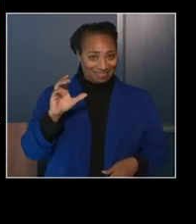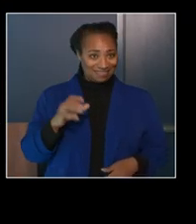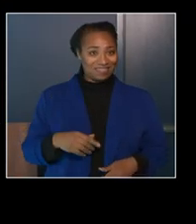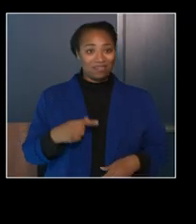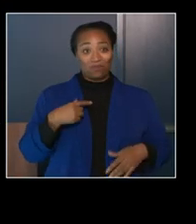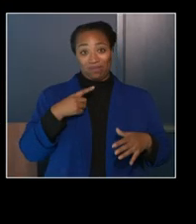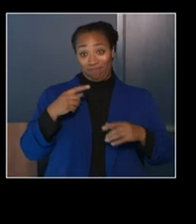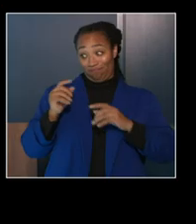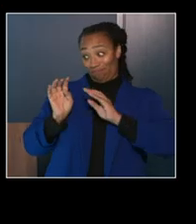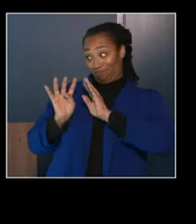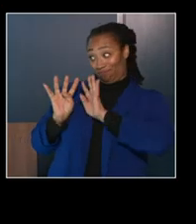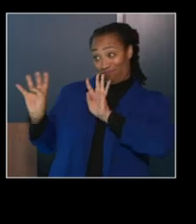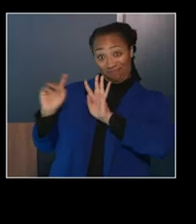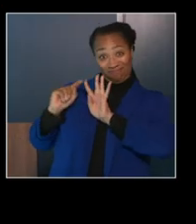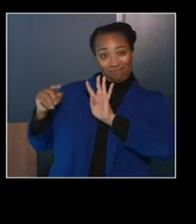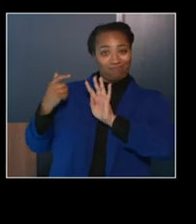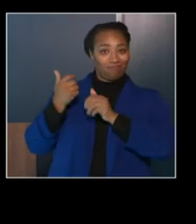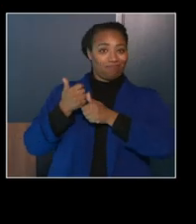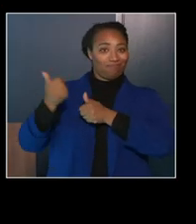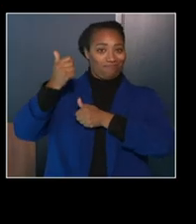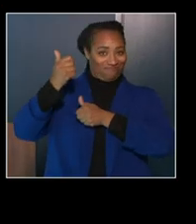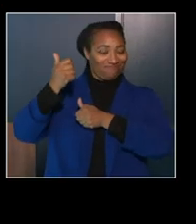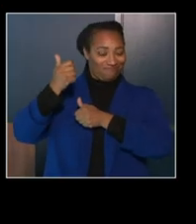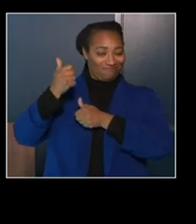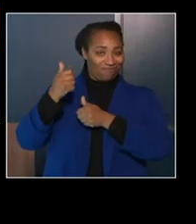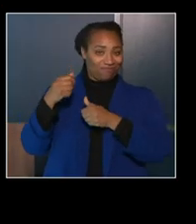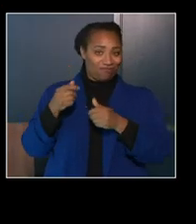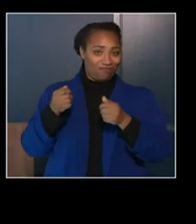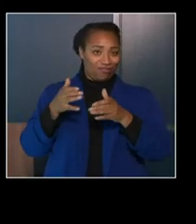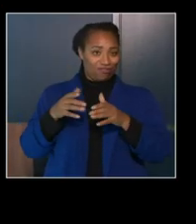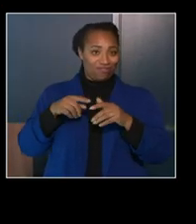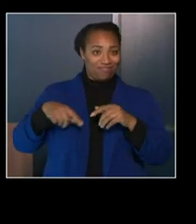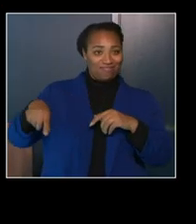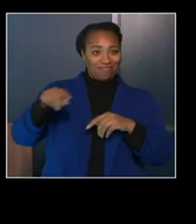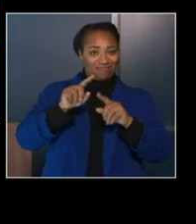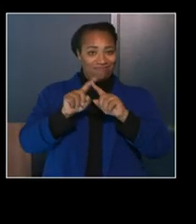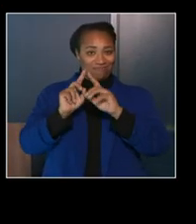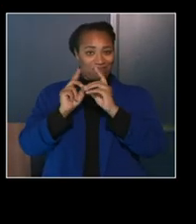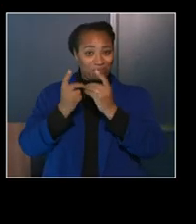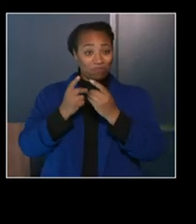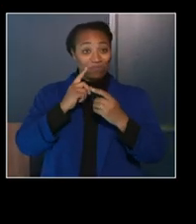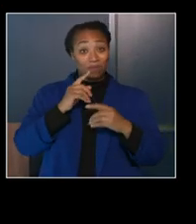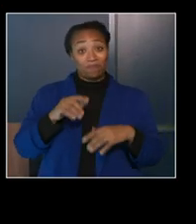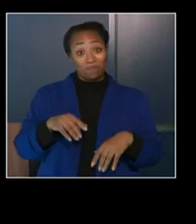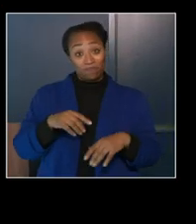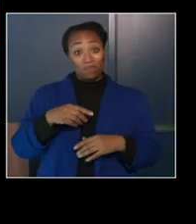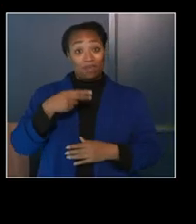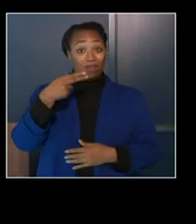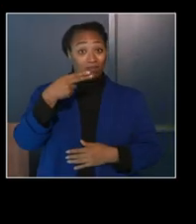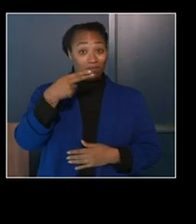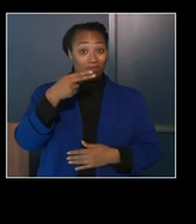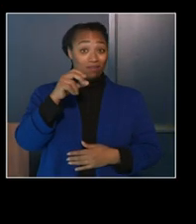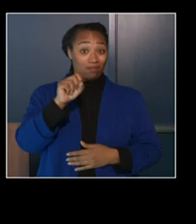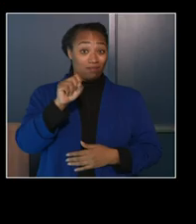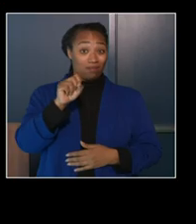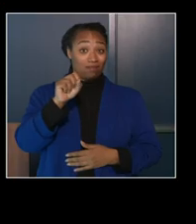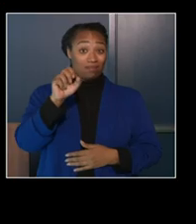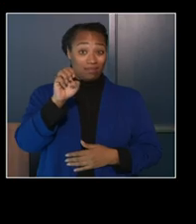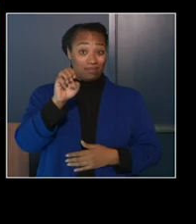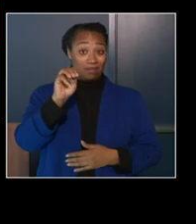We are located in the D.C. Homeland Security and Emergency Management